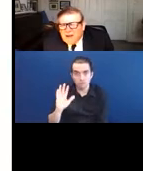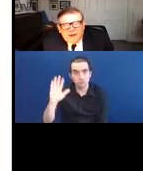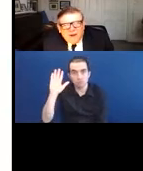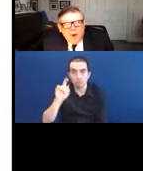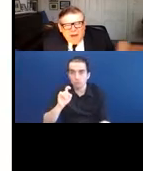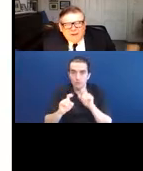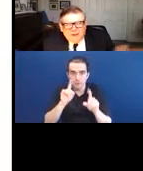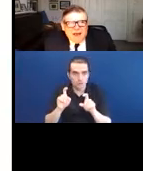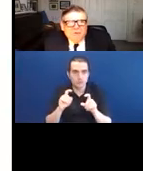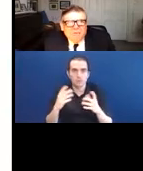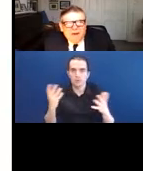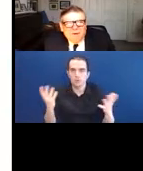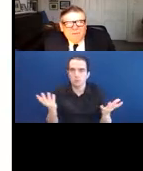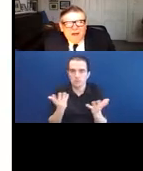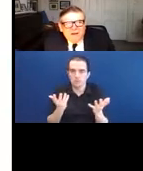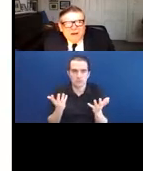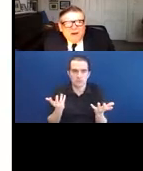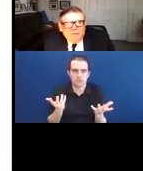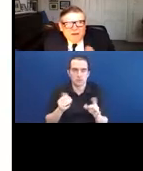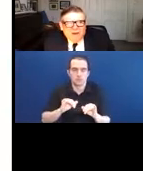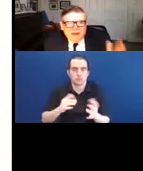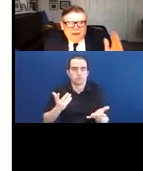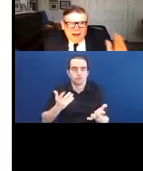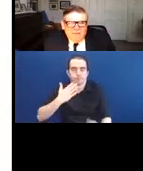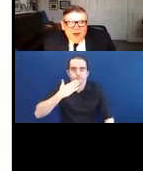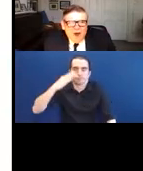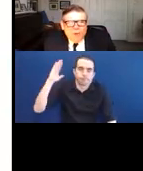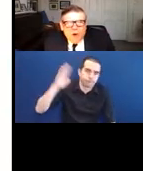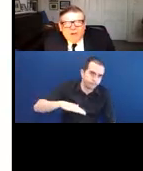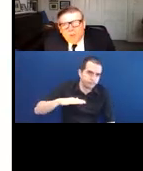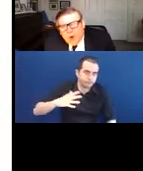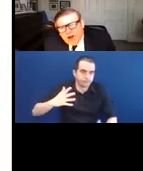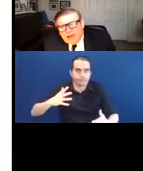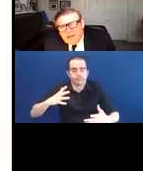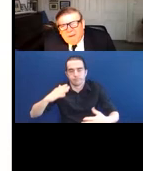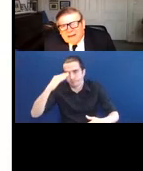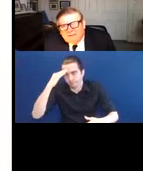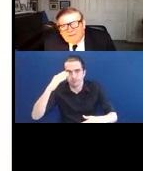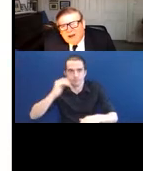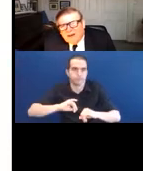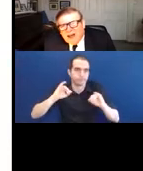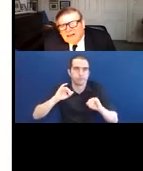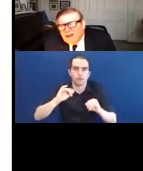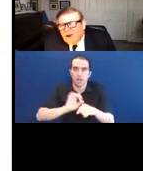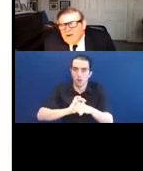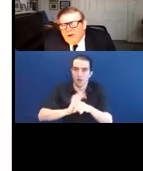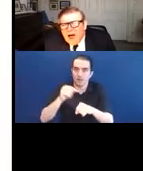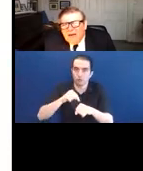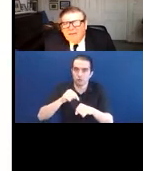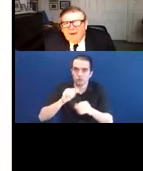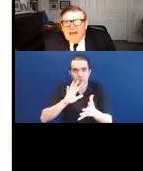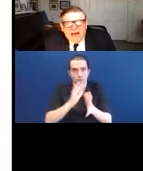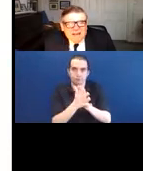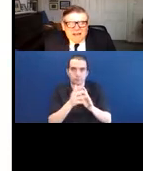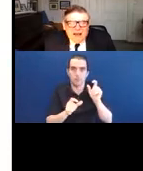your country and why for disabled people? So I'll read those again. What was the worst impact of COVID-19 on your